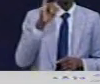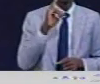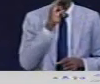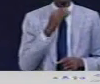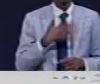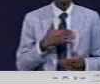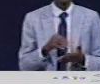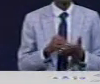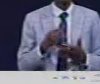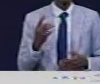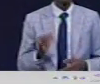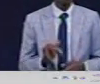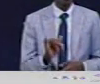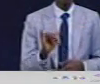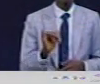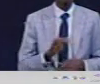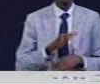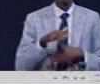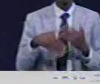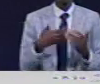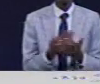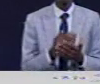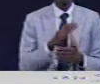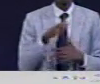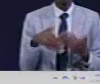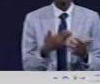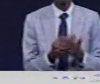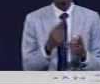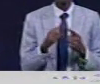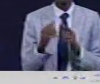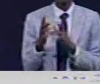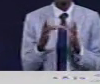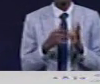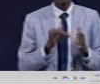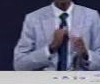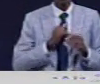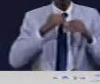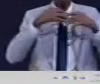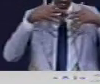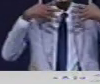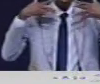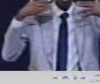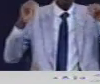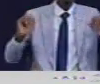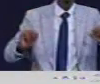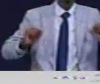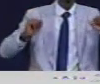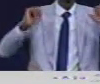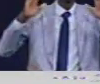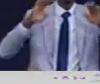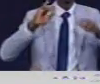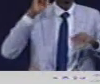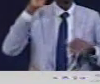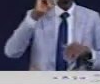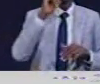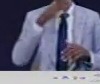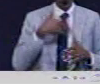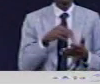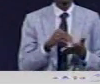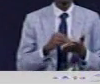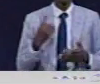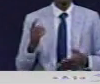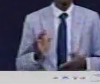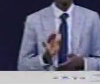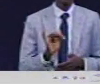is my portion forever. I have the witness that He, my Lord, is mine. He is my